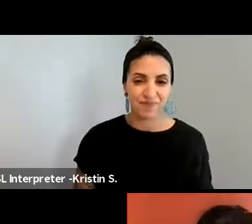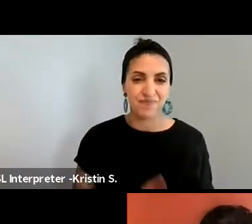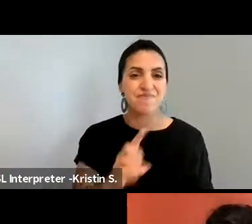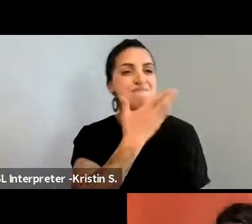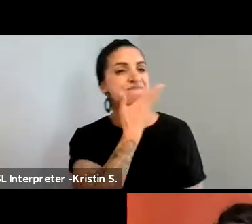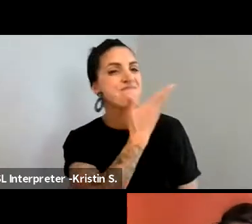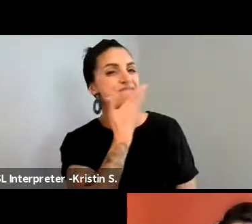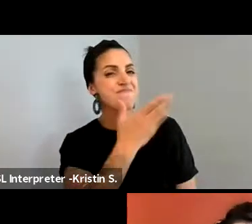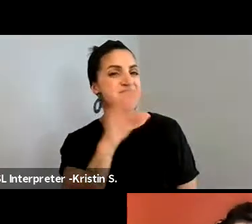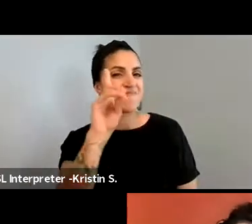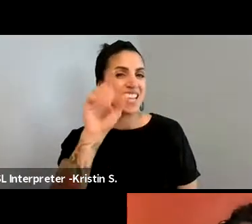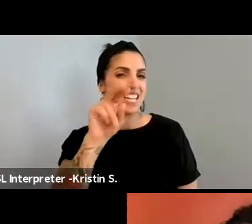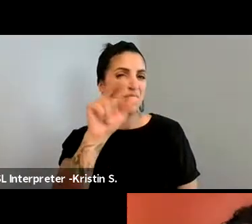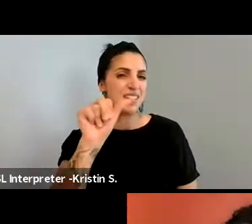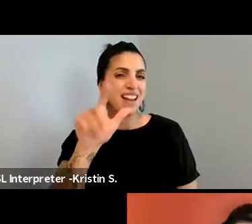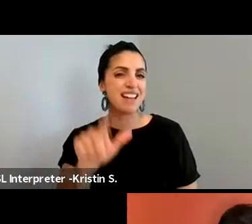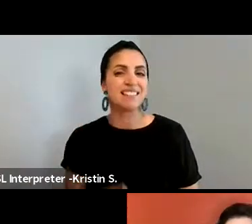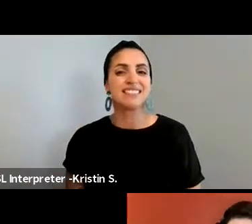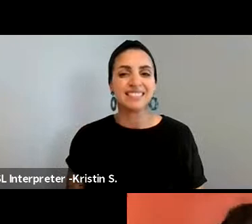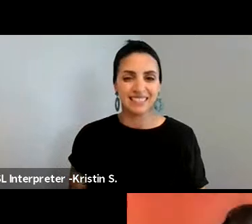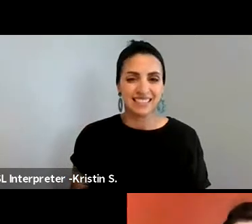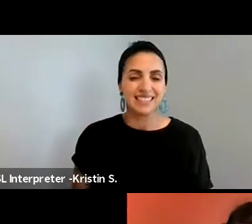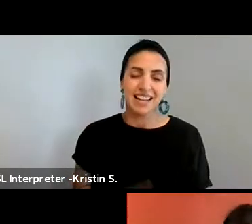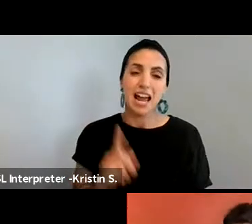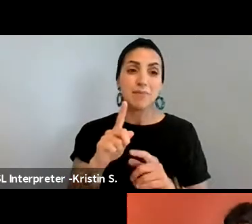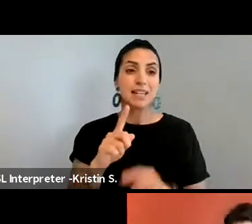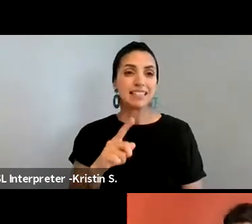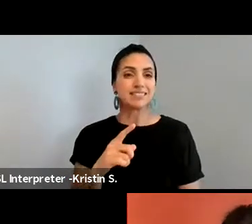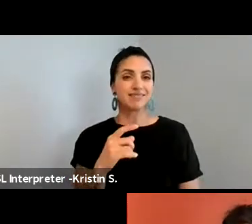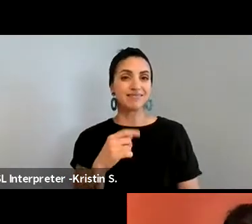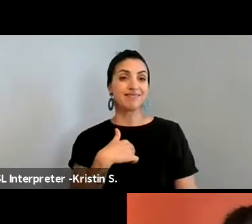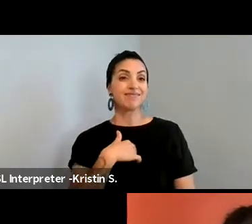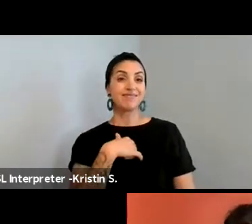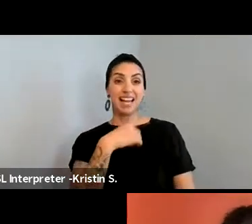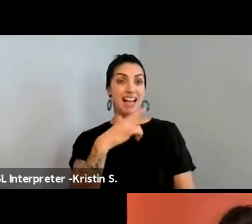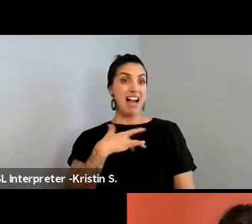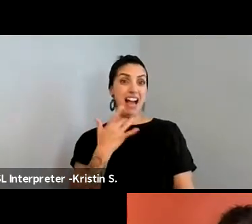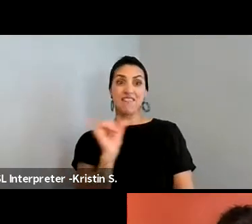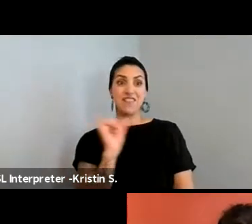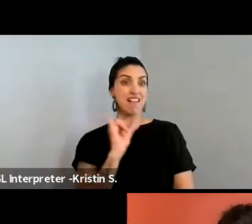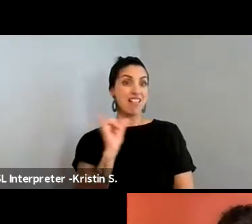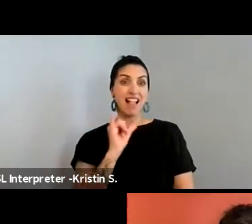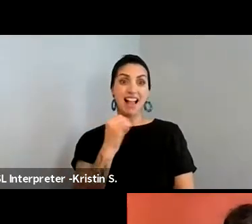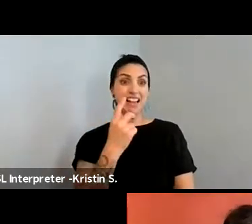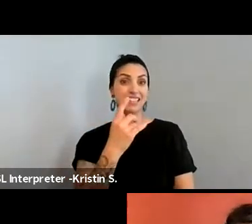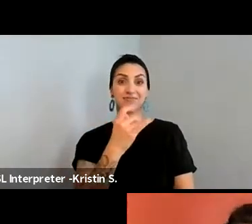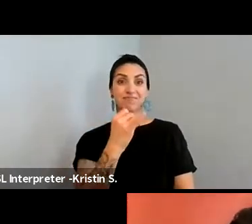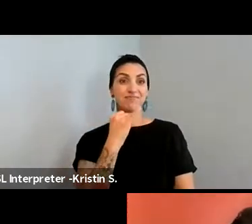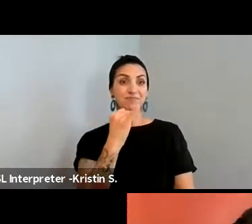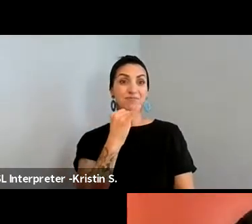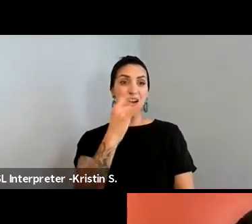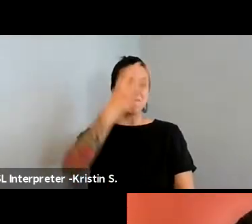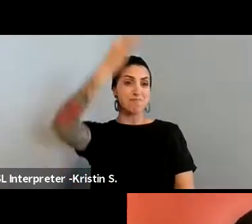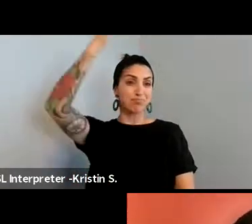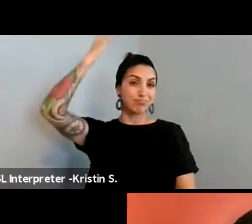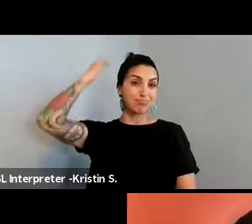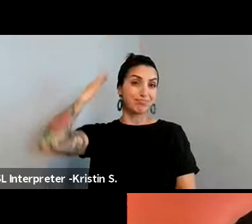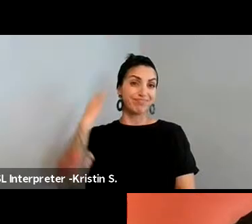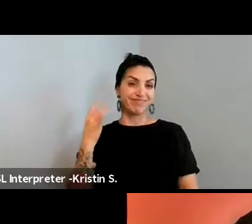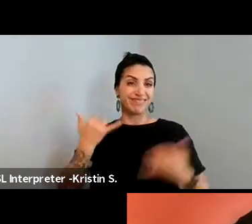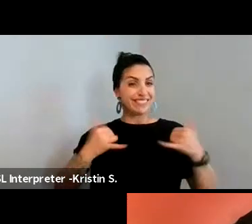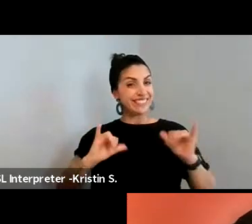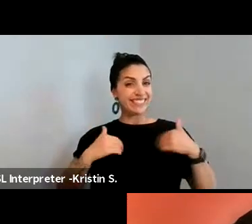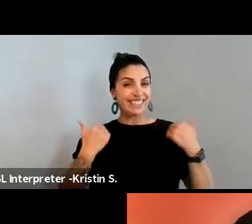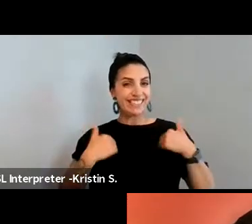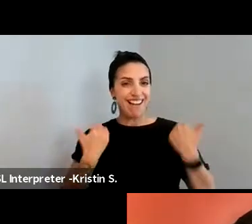Yeah, we're all still 29 in some ways. And Absolutely. And thanks for drawing our